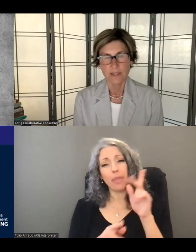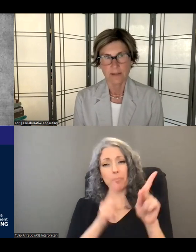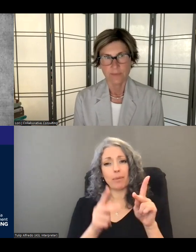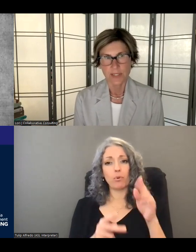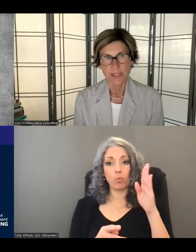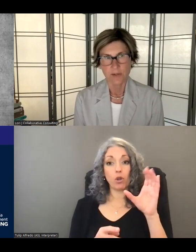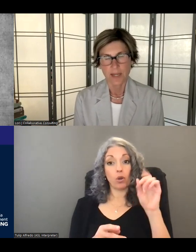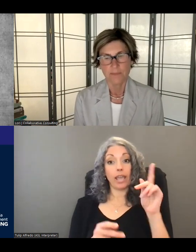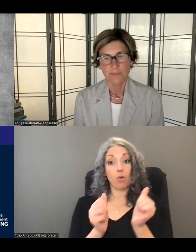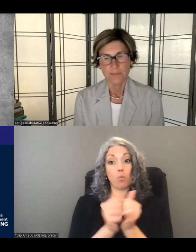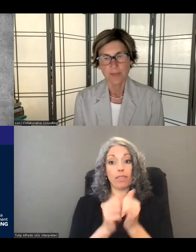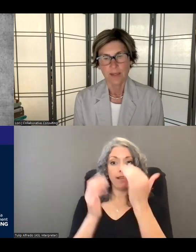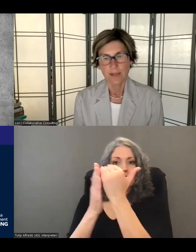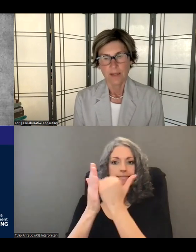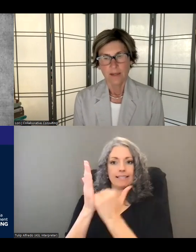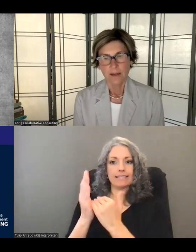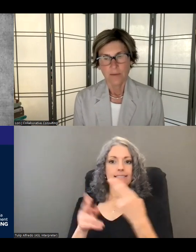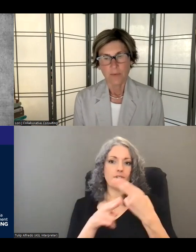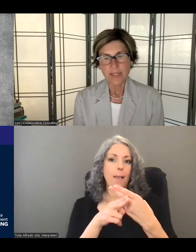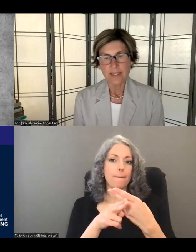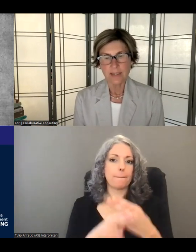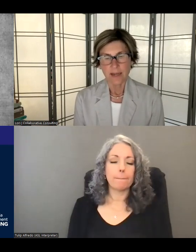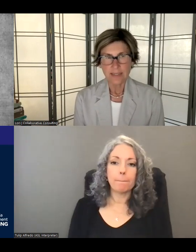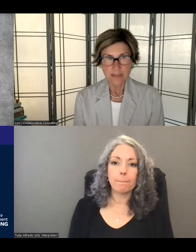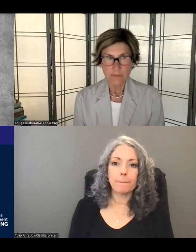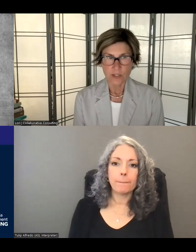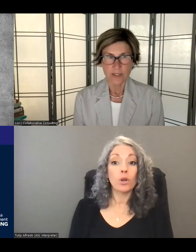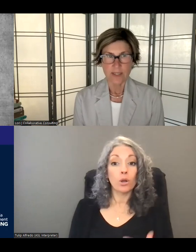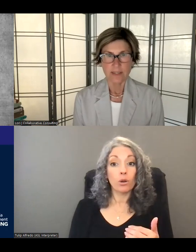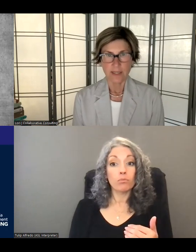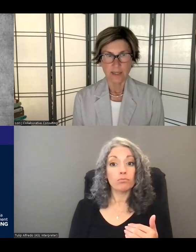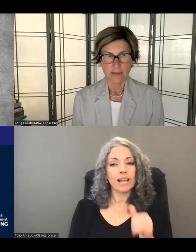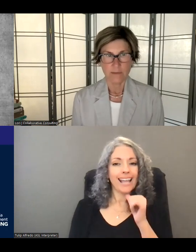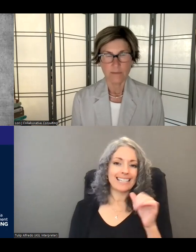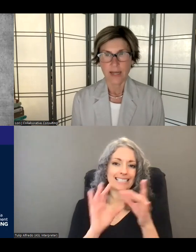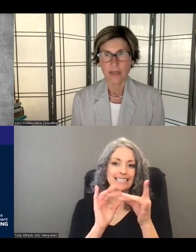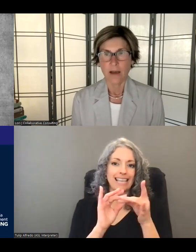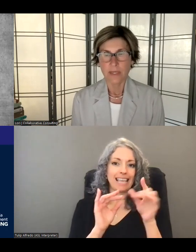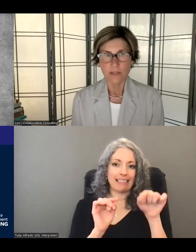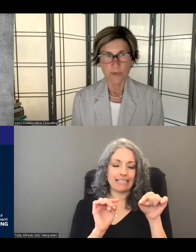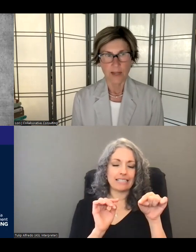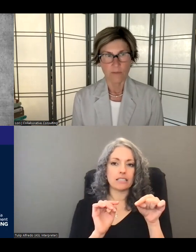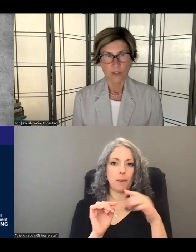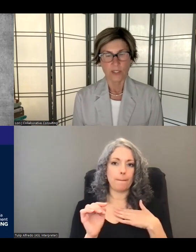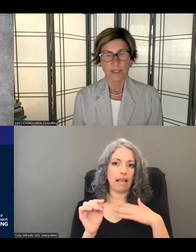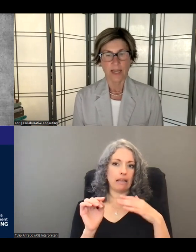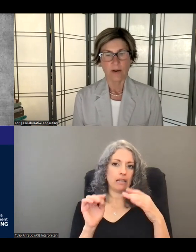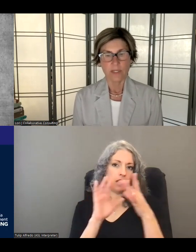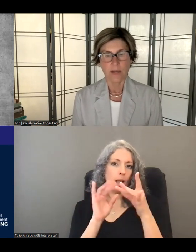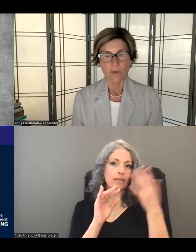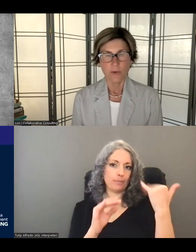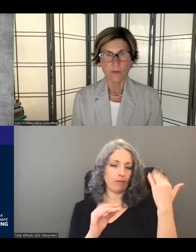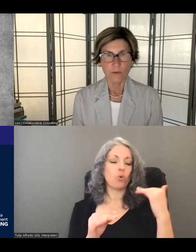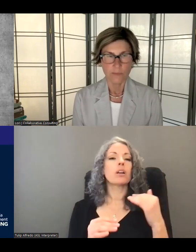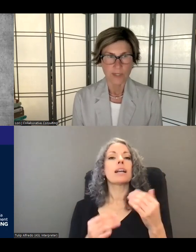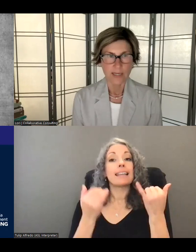us listing their name. And I didn't mention this in my comments, but I'll mention it now,